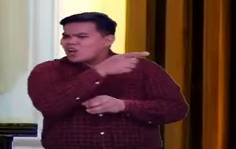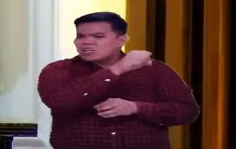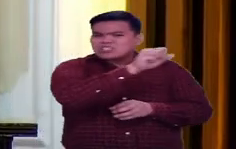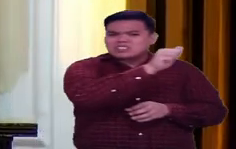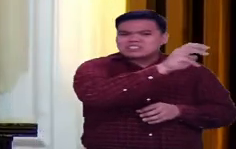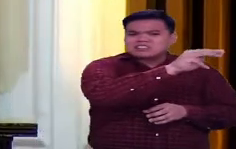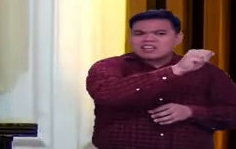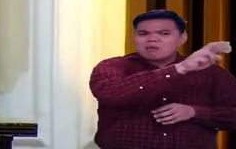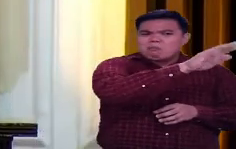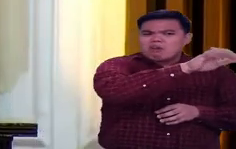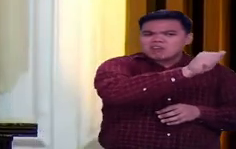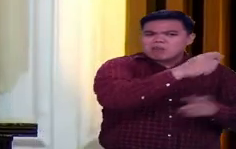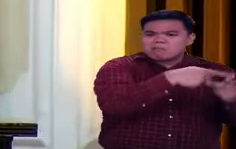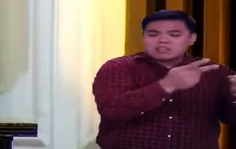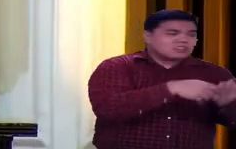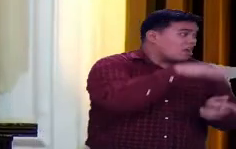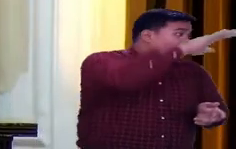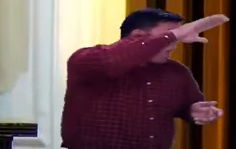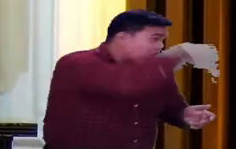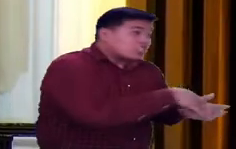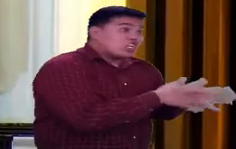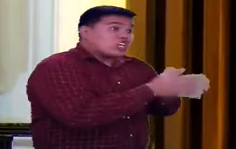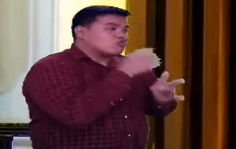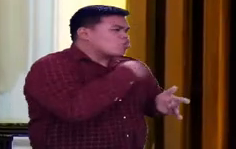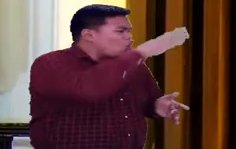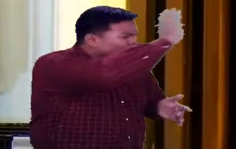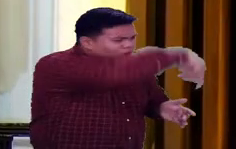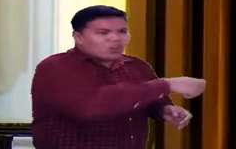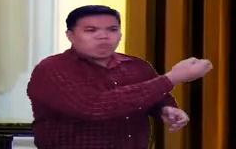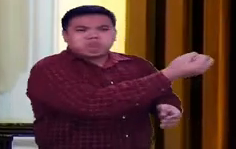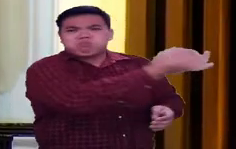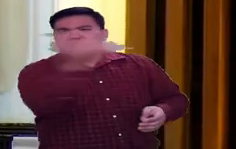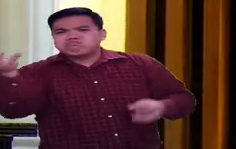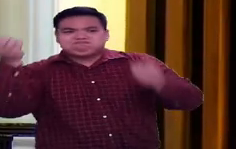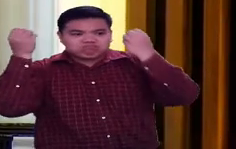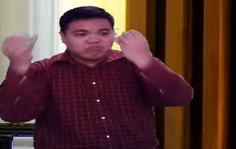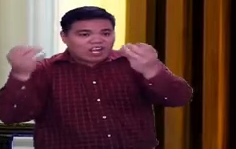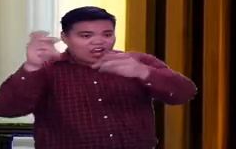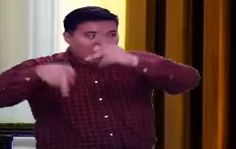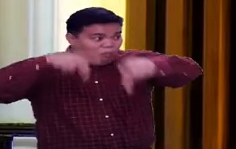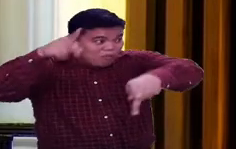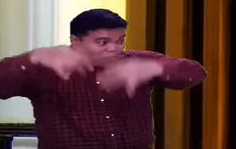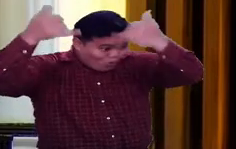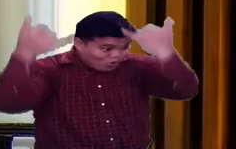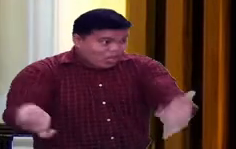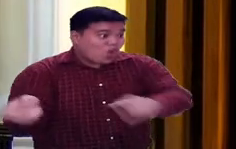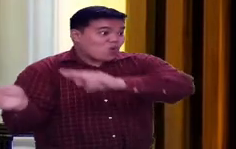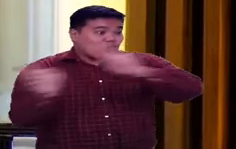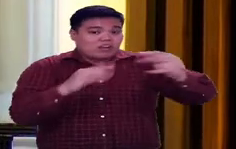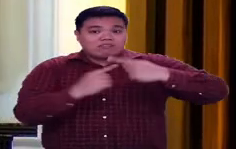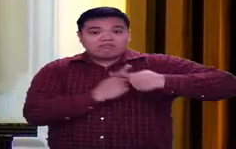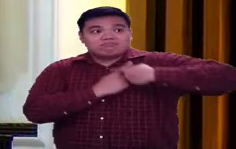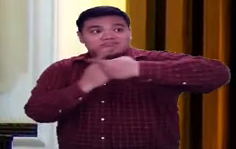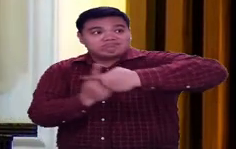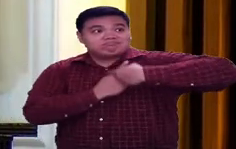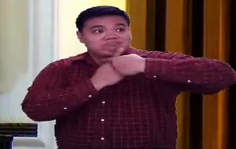people? Jesus said, the harvest is already, it's ready now. It's ready now. Amen. That was